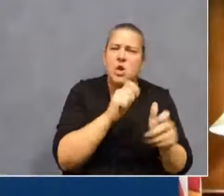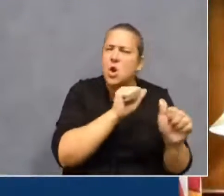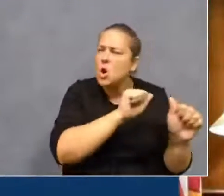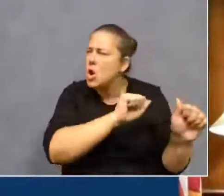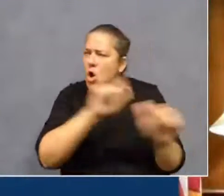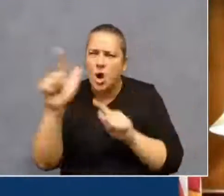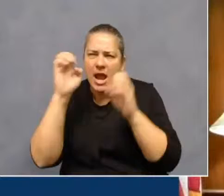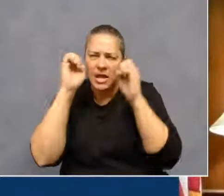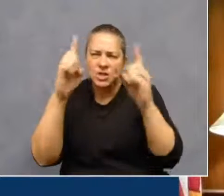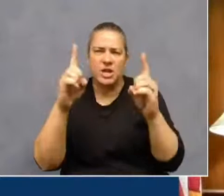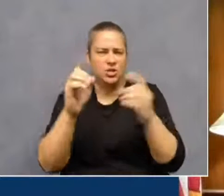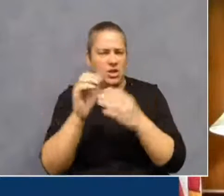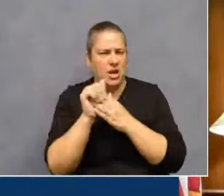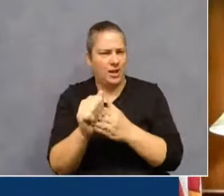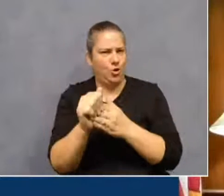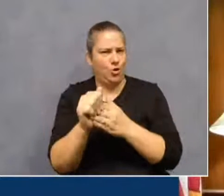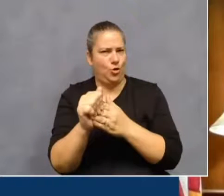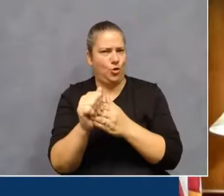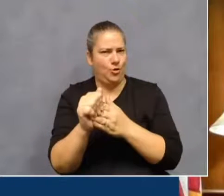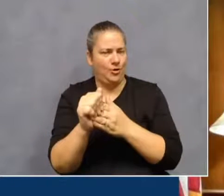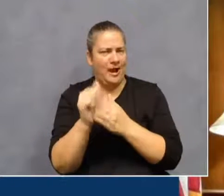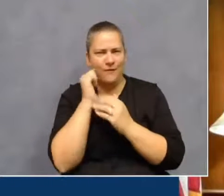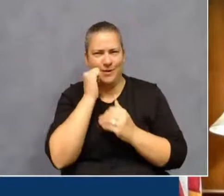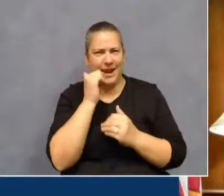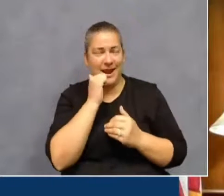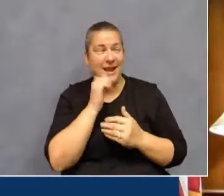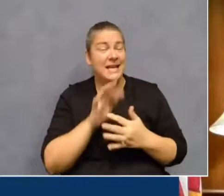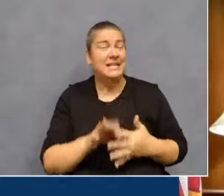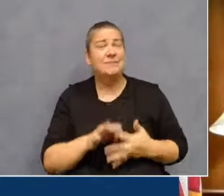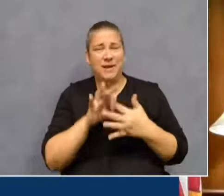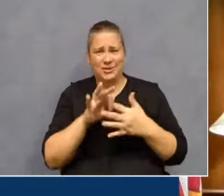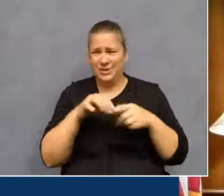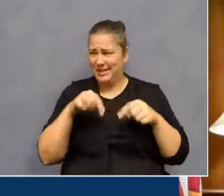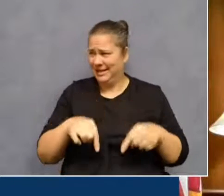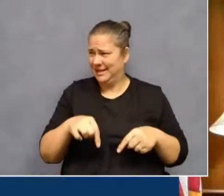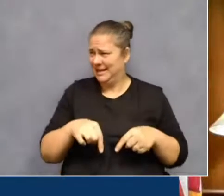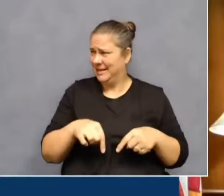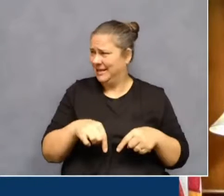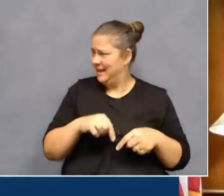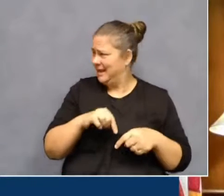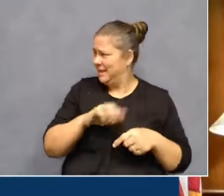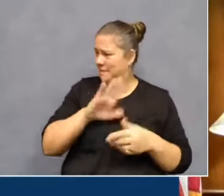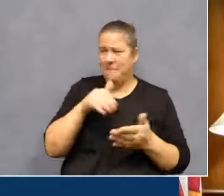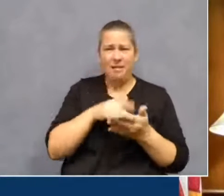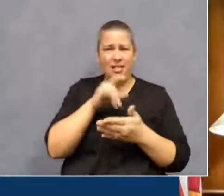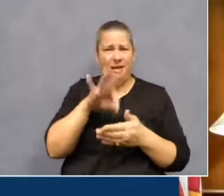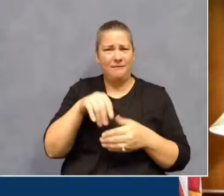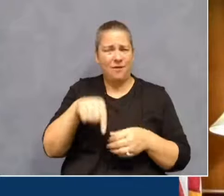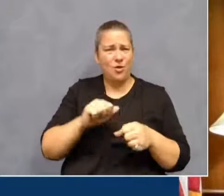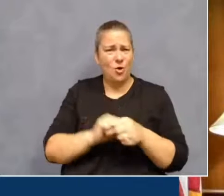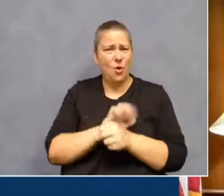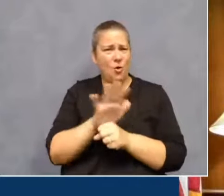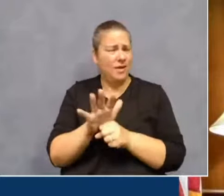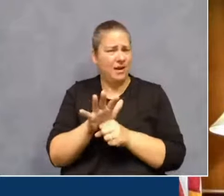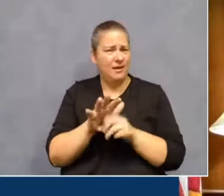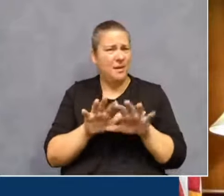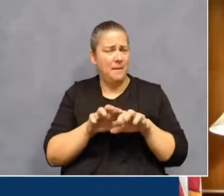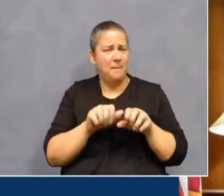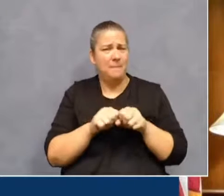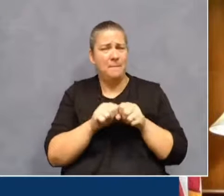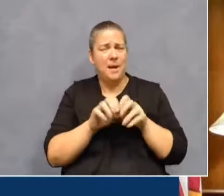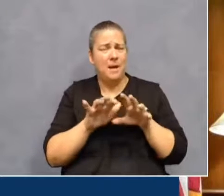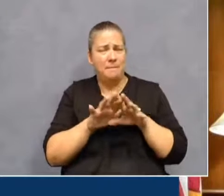day, but certainly during the middle of a global health pandemic. So if you are watching at home and you want to